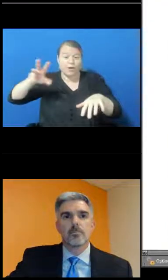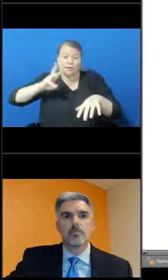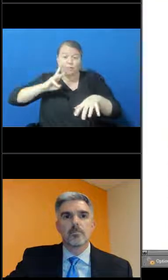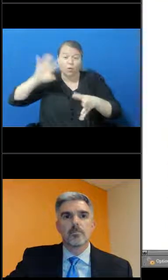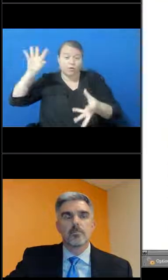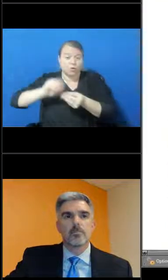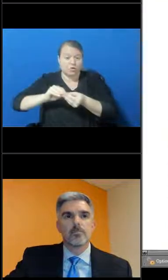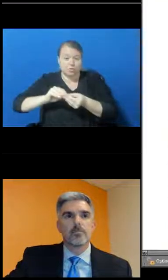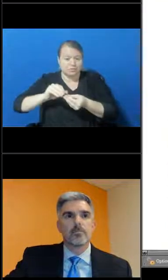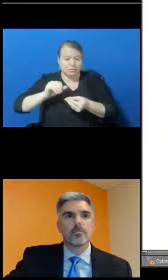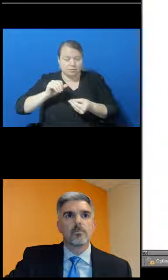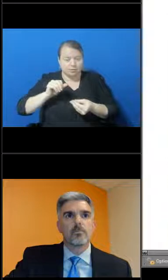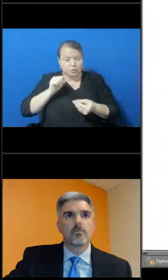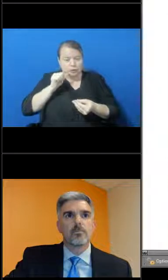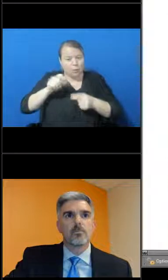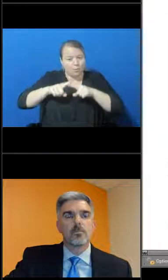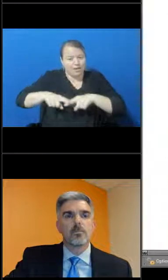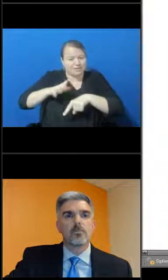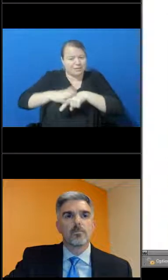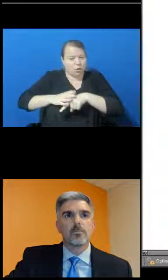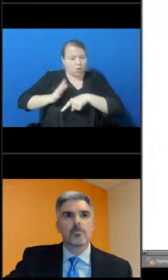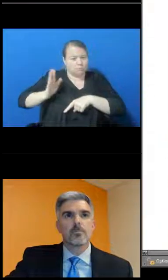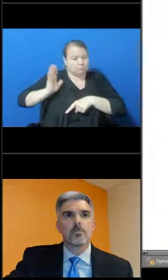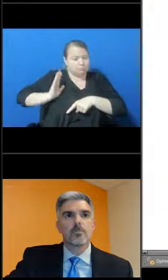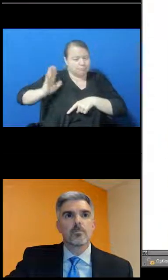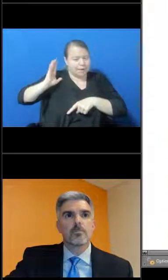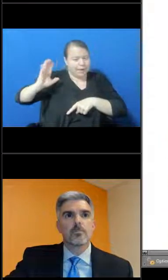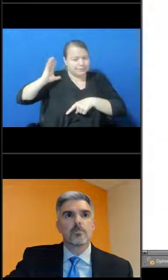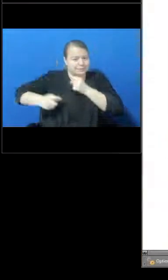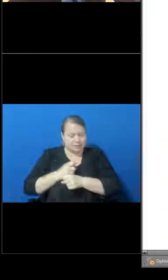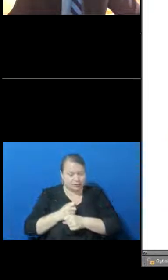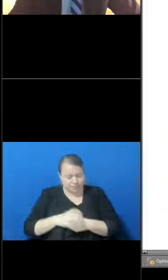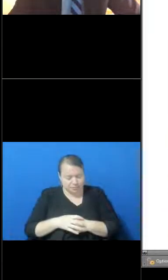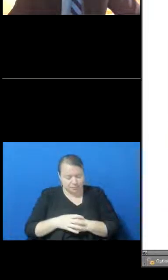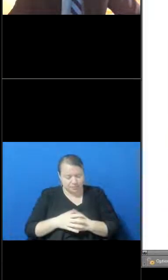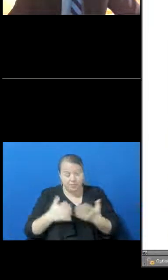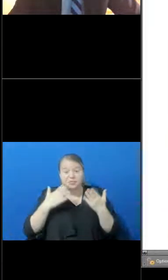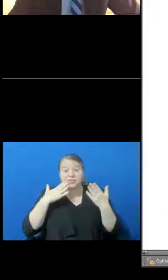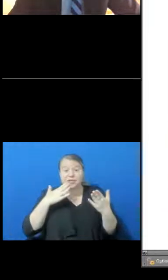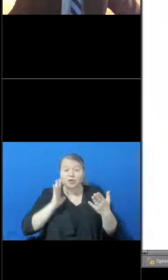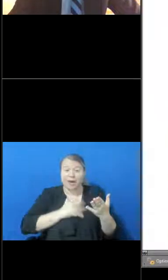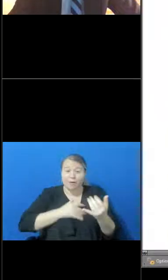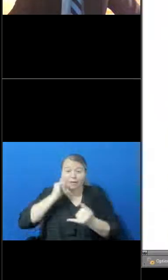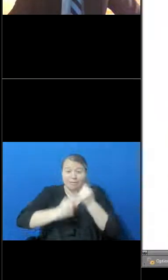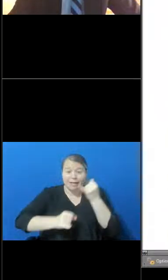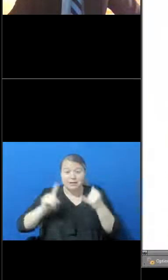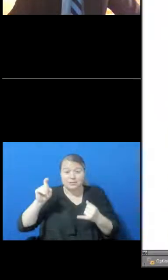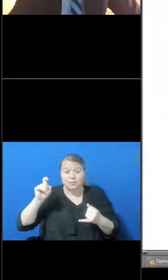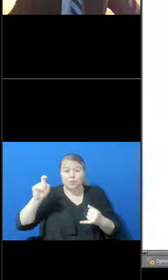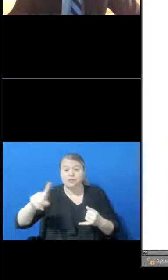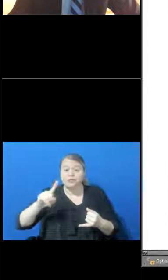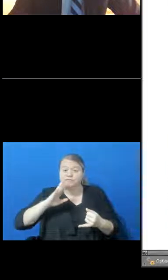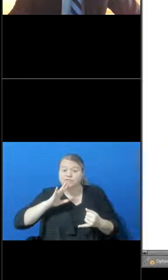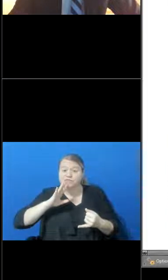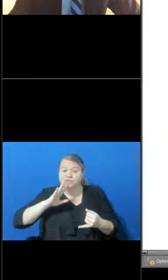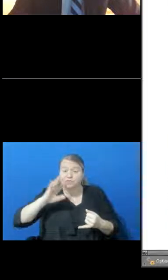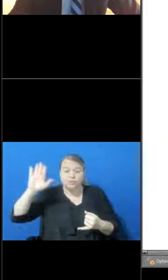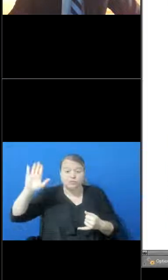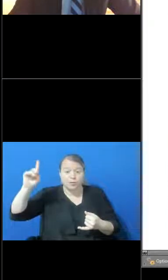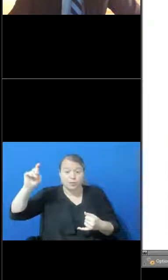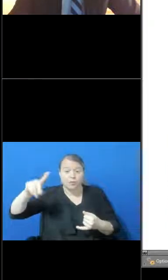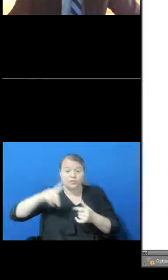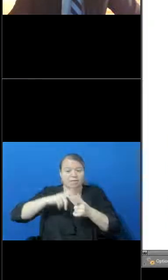decades. Thank you. And we're going to go ahead and take our last question. It's a verbal question, and then we'll wrap it up for